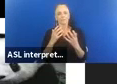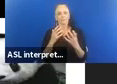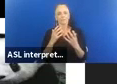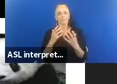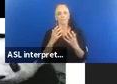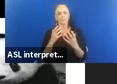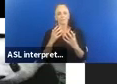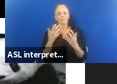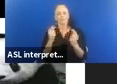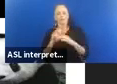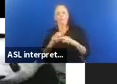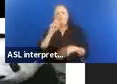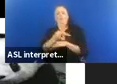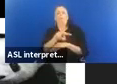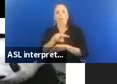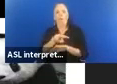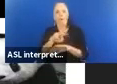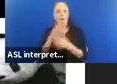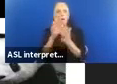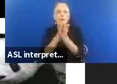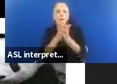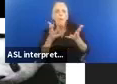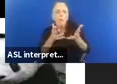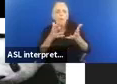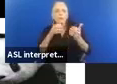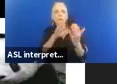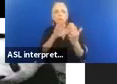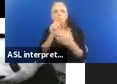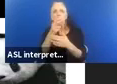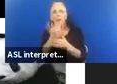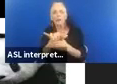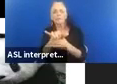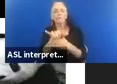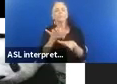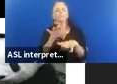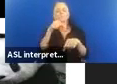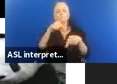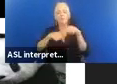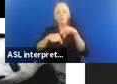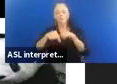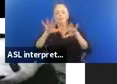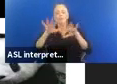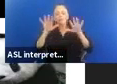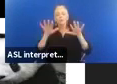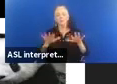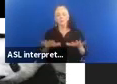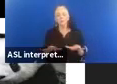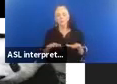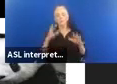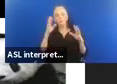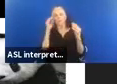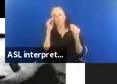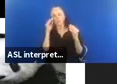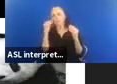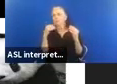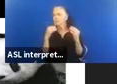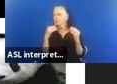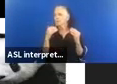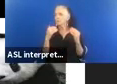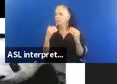activity will give us some time to just sit back and think about the complexities